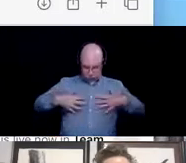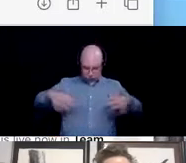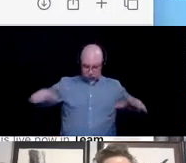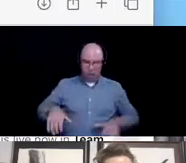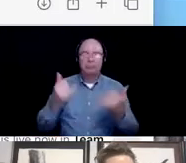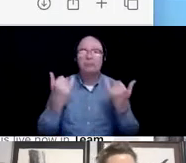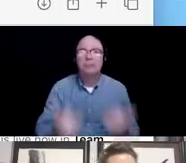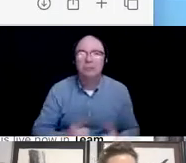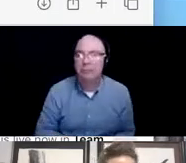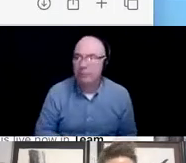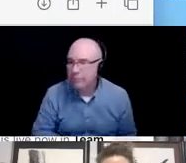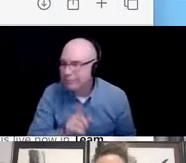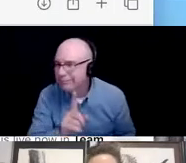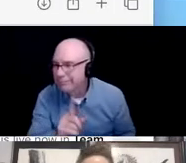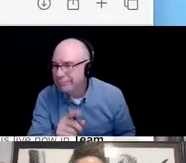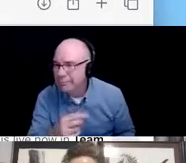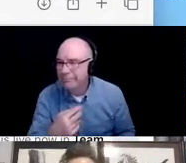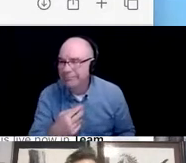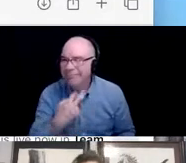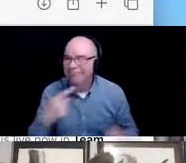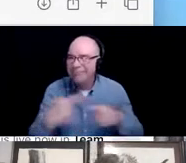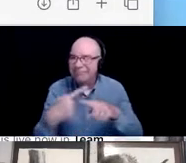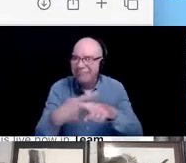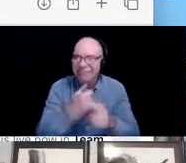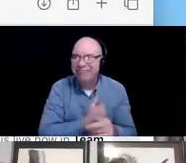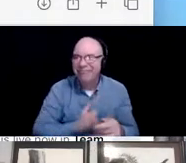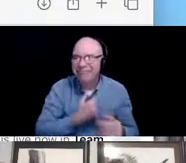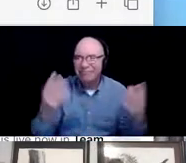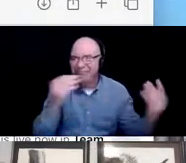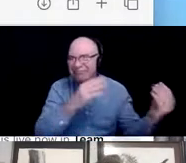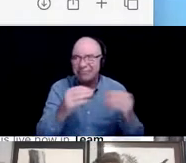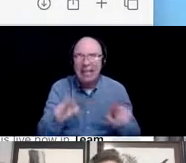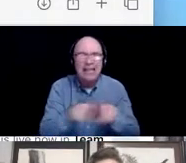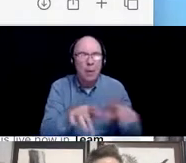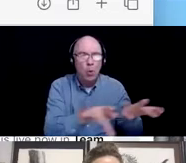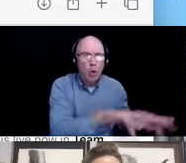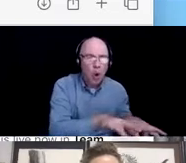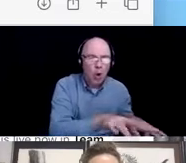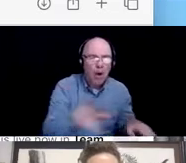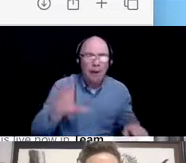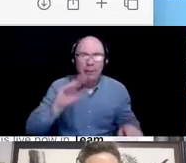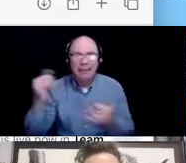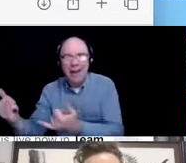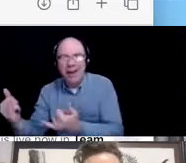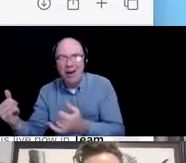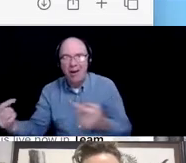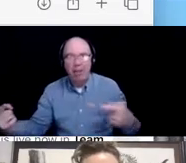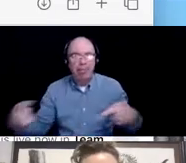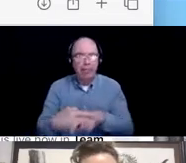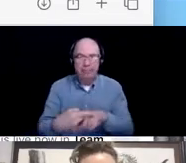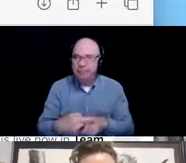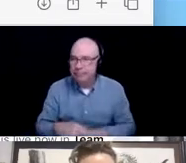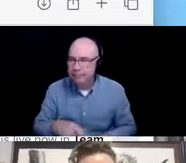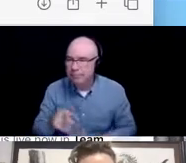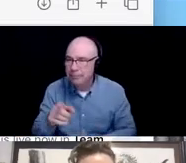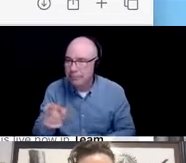was that doesn't come first. You have to be confident before it. That comes first, because we still struggle with the same things,